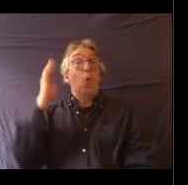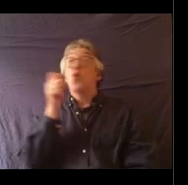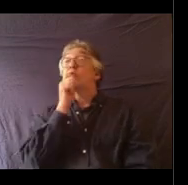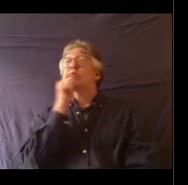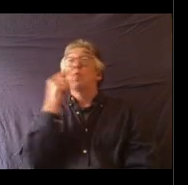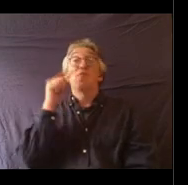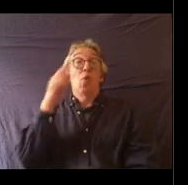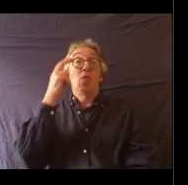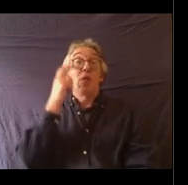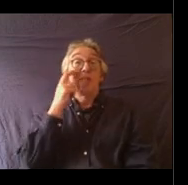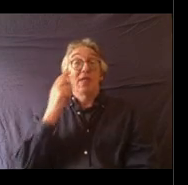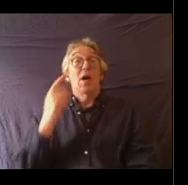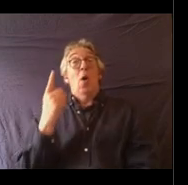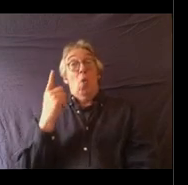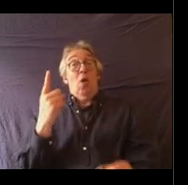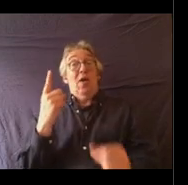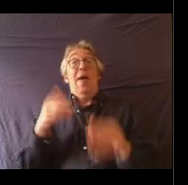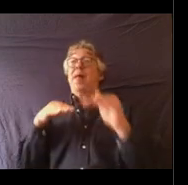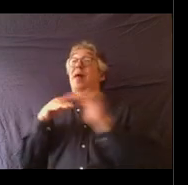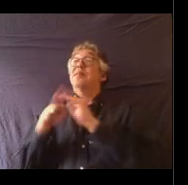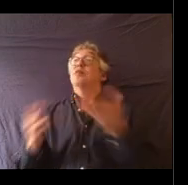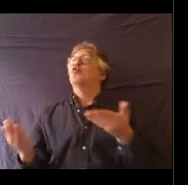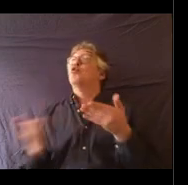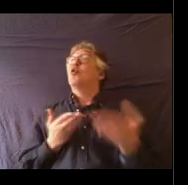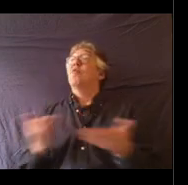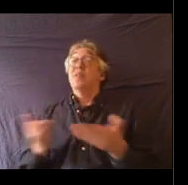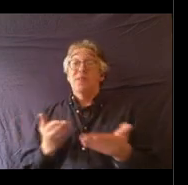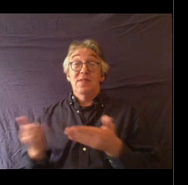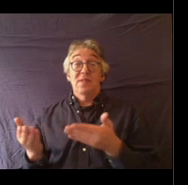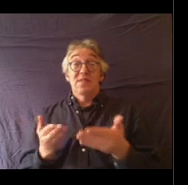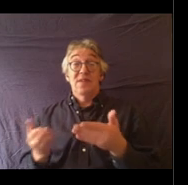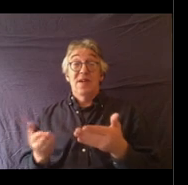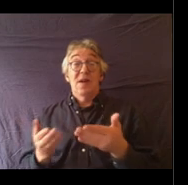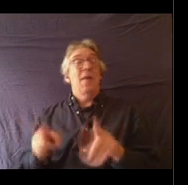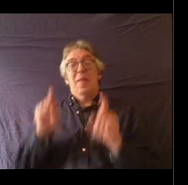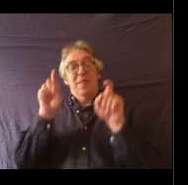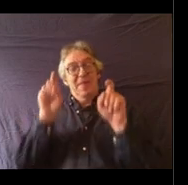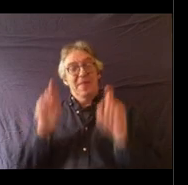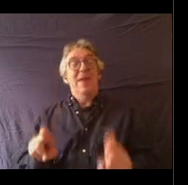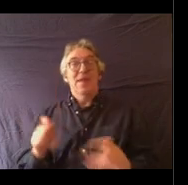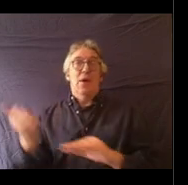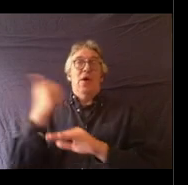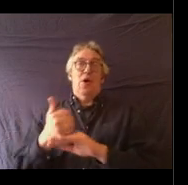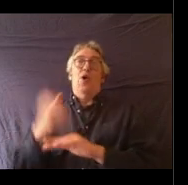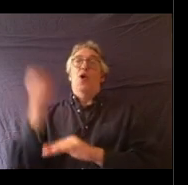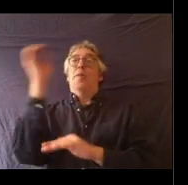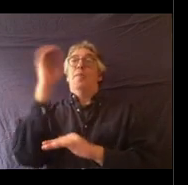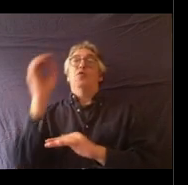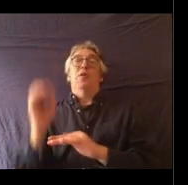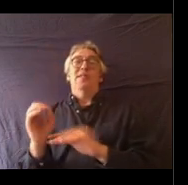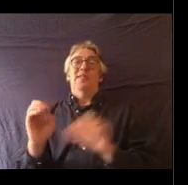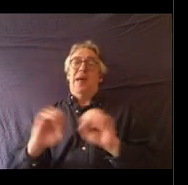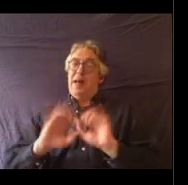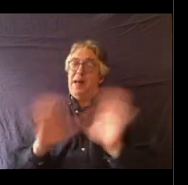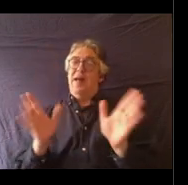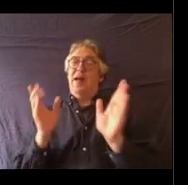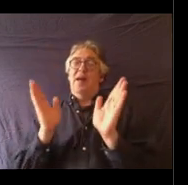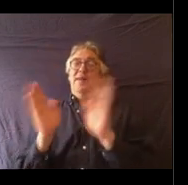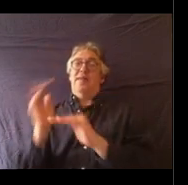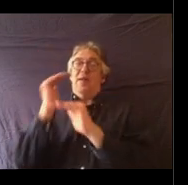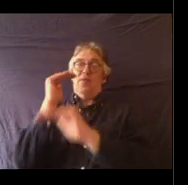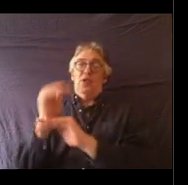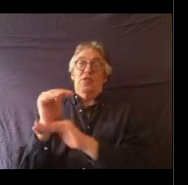one of the access services that needs quantitative targets as well, and clear definition of its